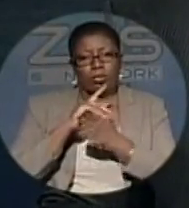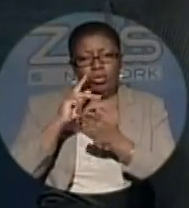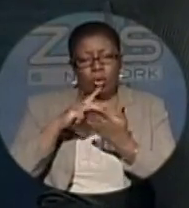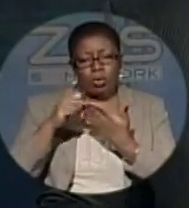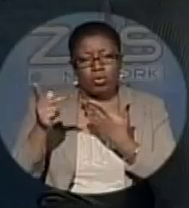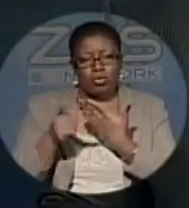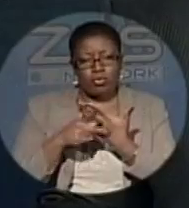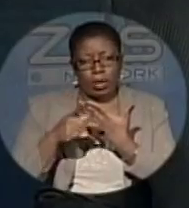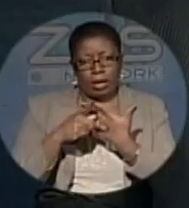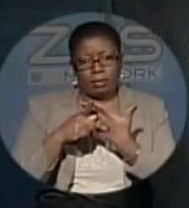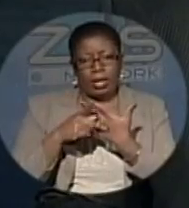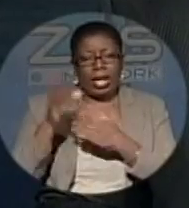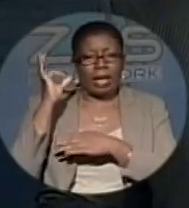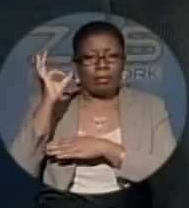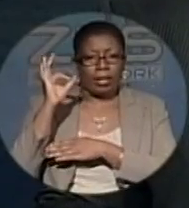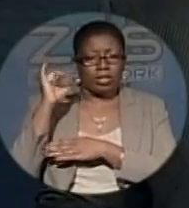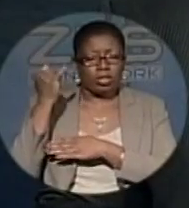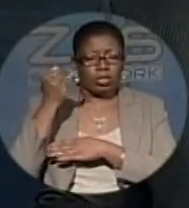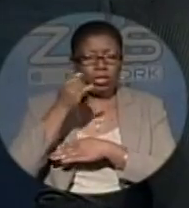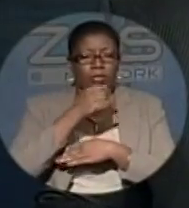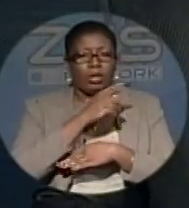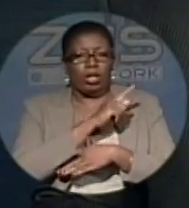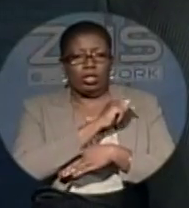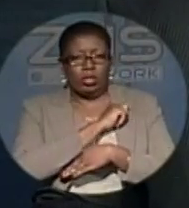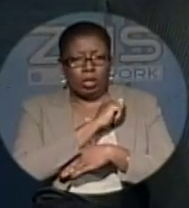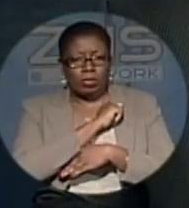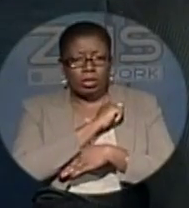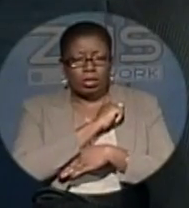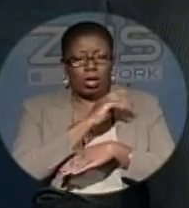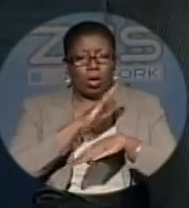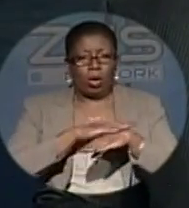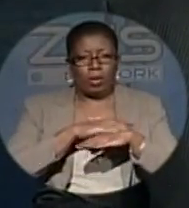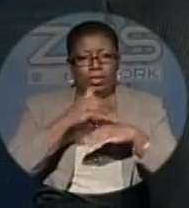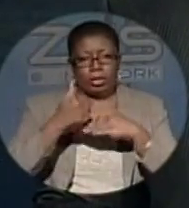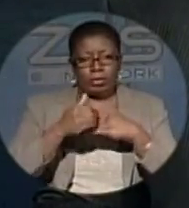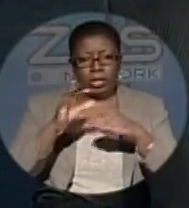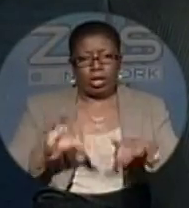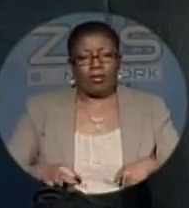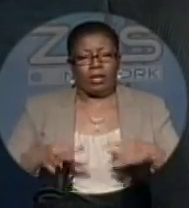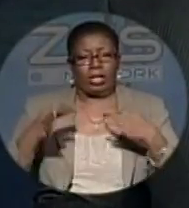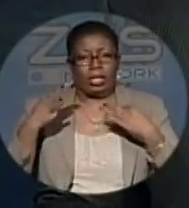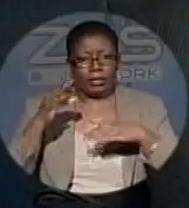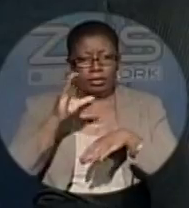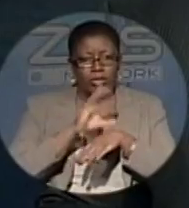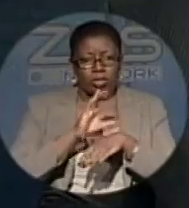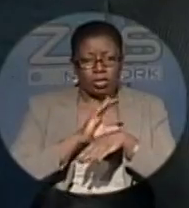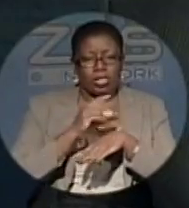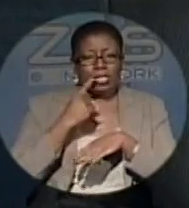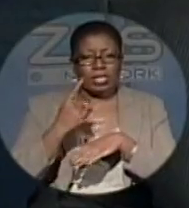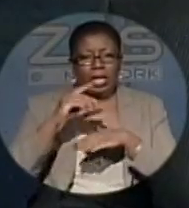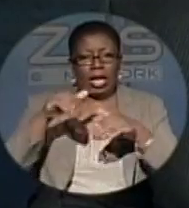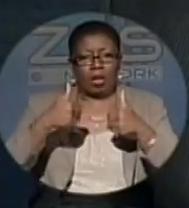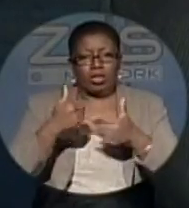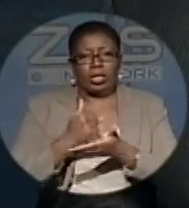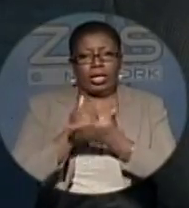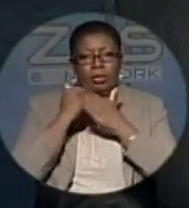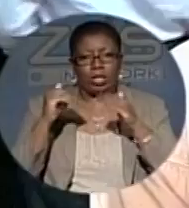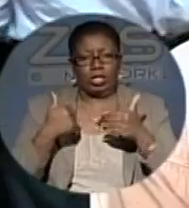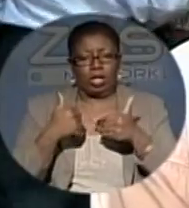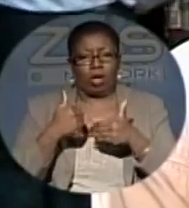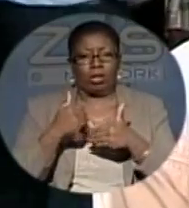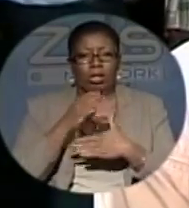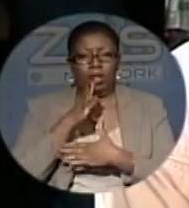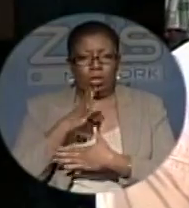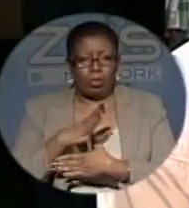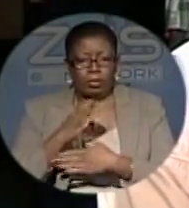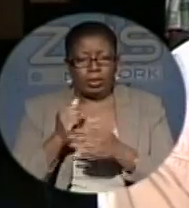Pastor Joseph Thompson of the Bread of Life Church commented on how female volunteers can help young women. We need to implement